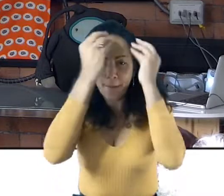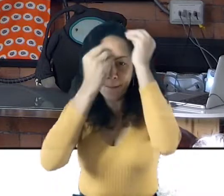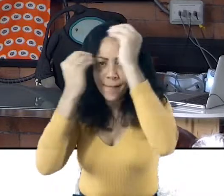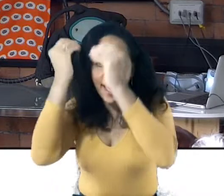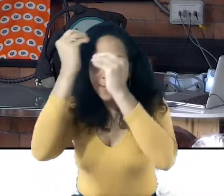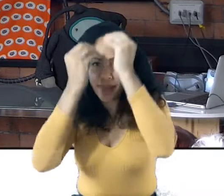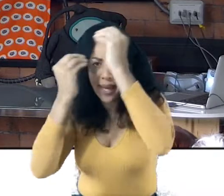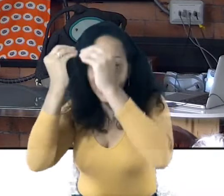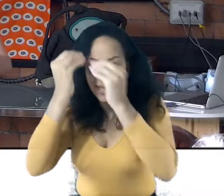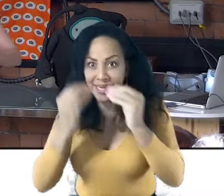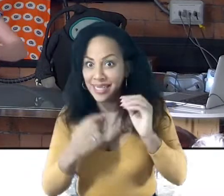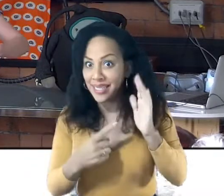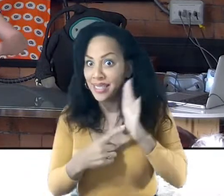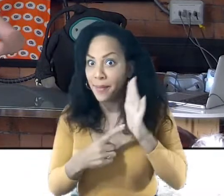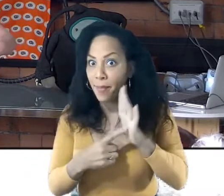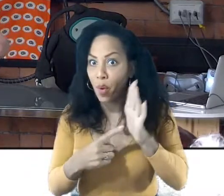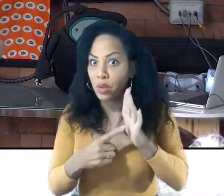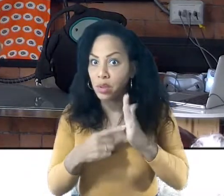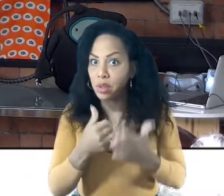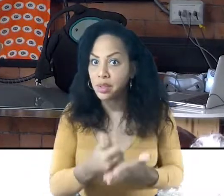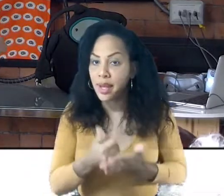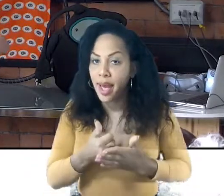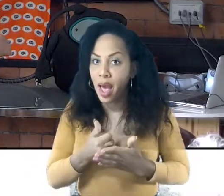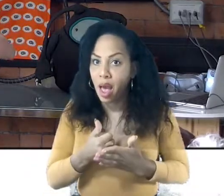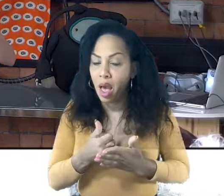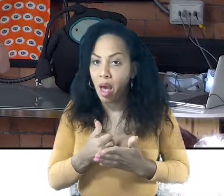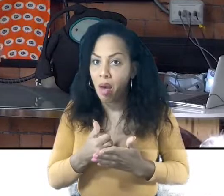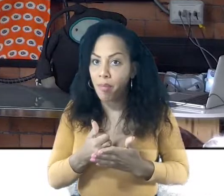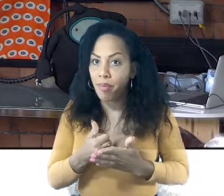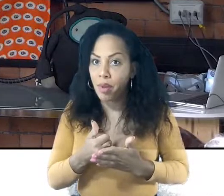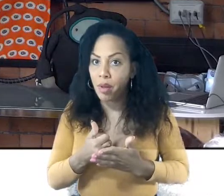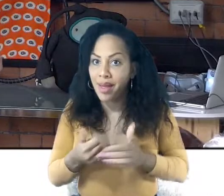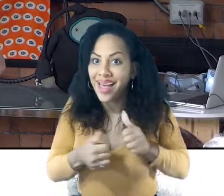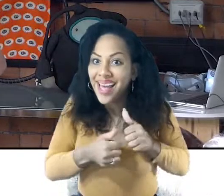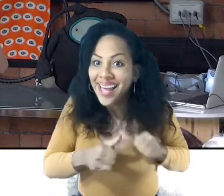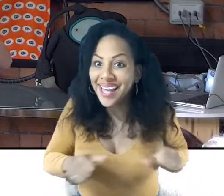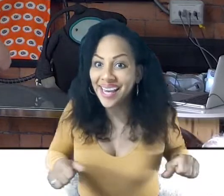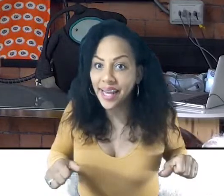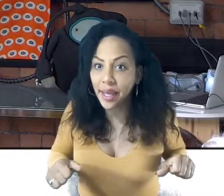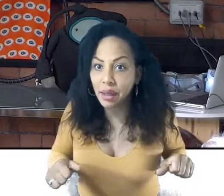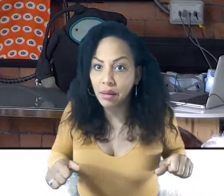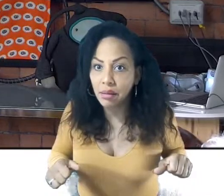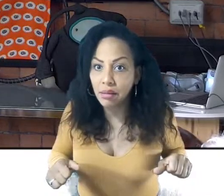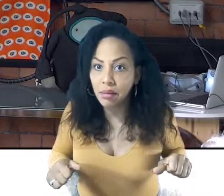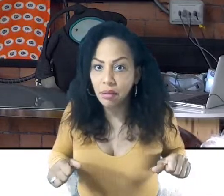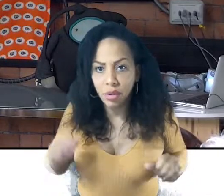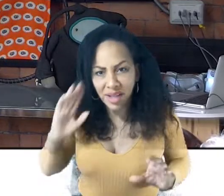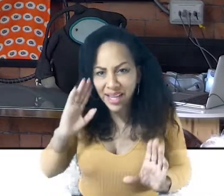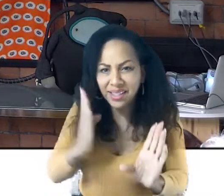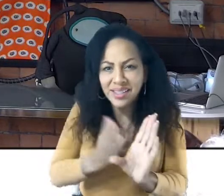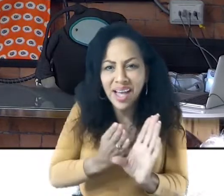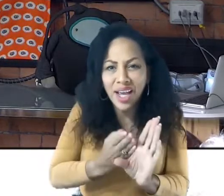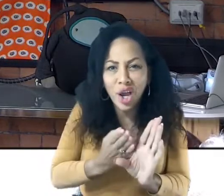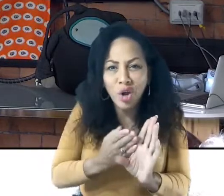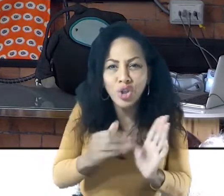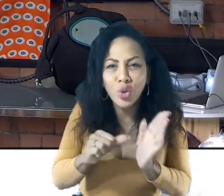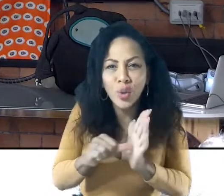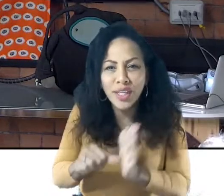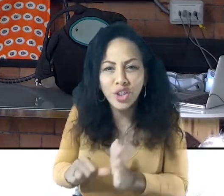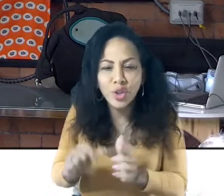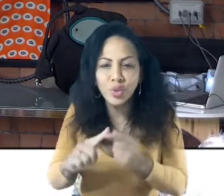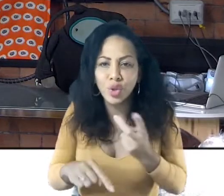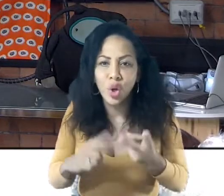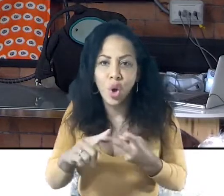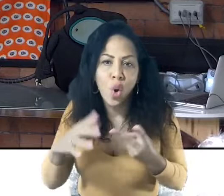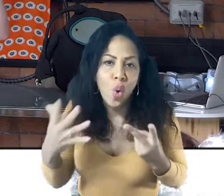psychological issues. So, for example, if you have trauma, often people talk about trauma in terms of having lost